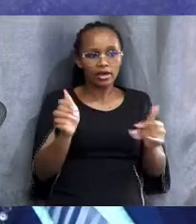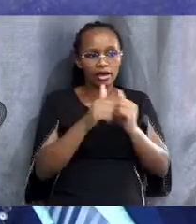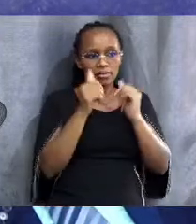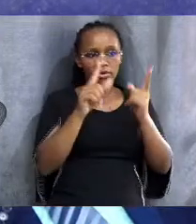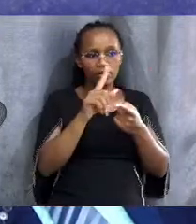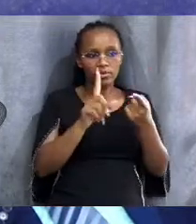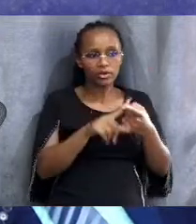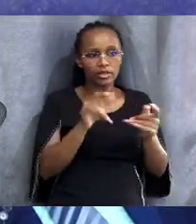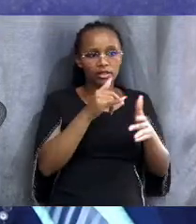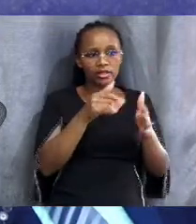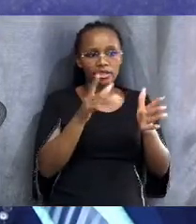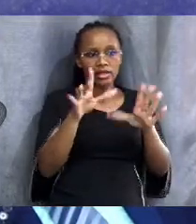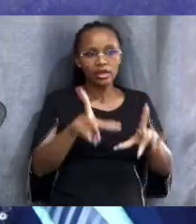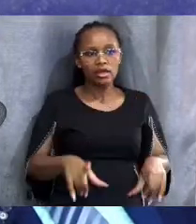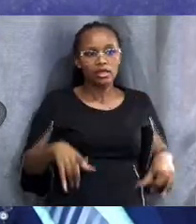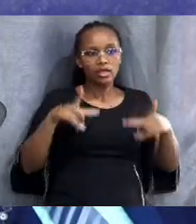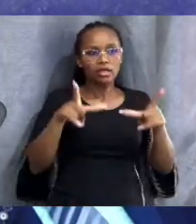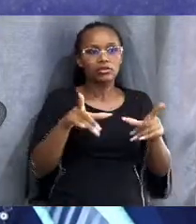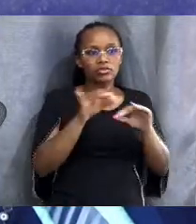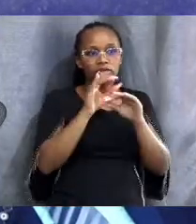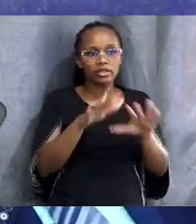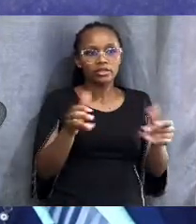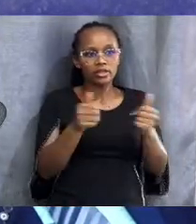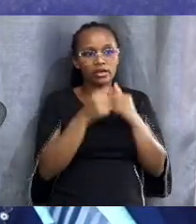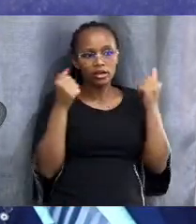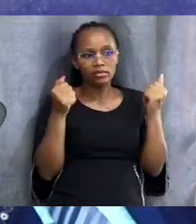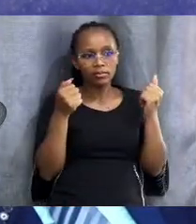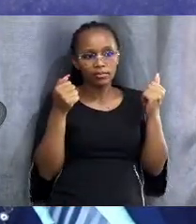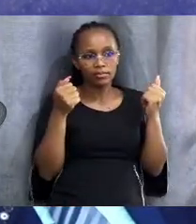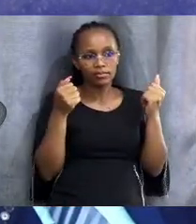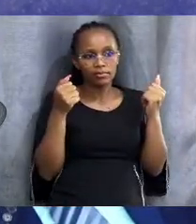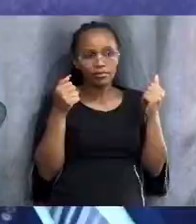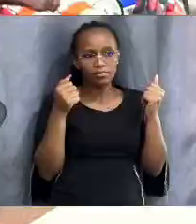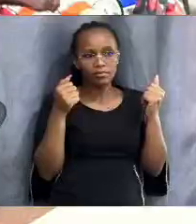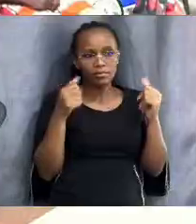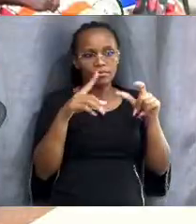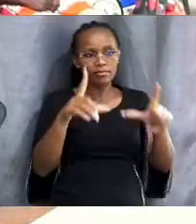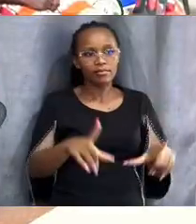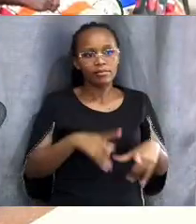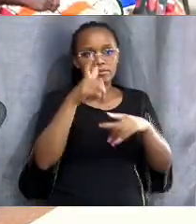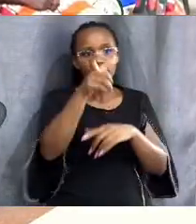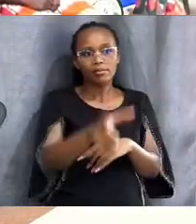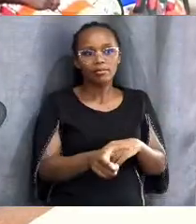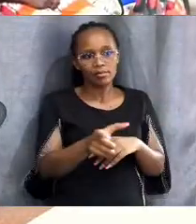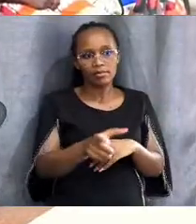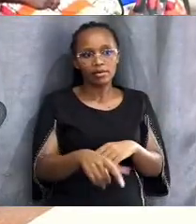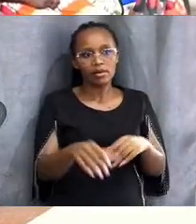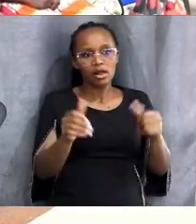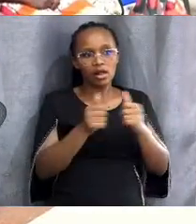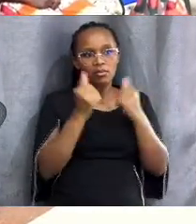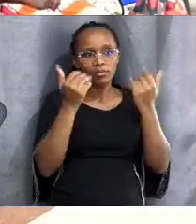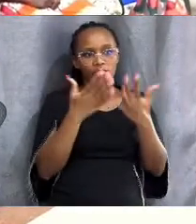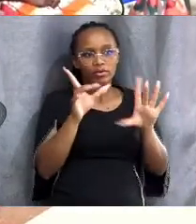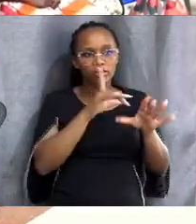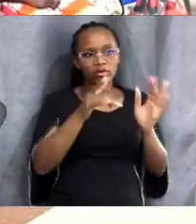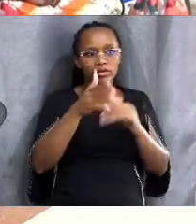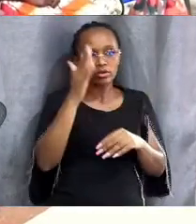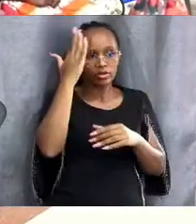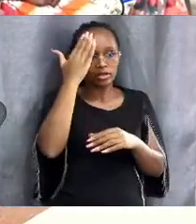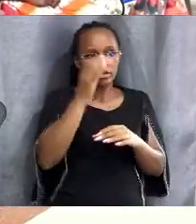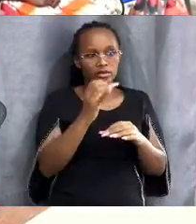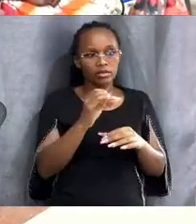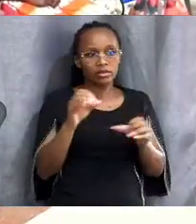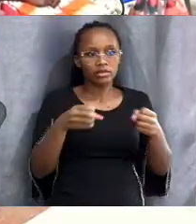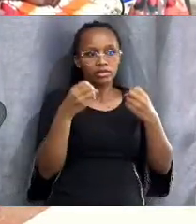especially when it comes to life, gotirio do no mwe wikikaga wa muoyo wa mundu wikikaga ngai atoe na